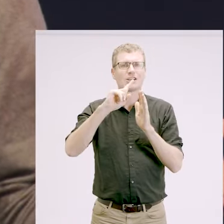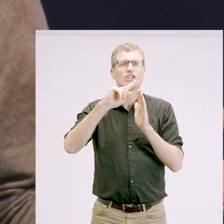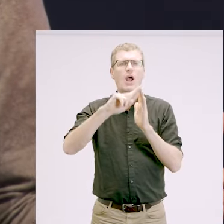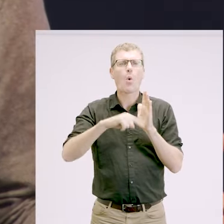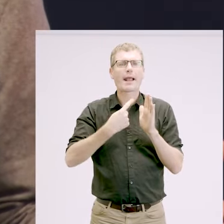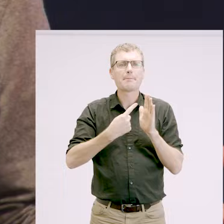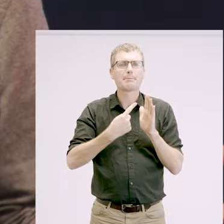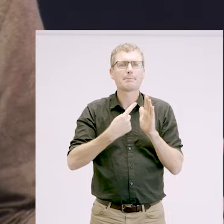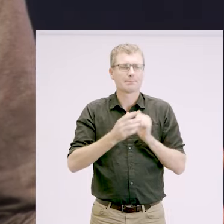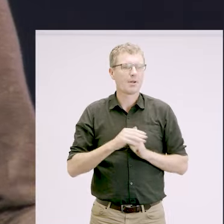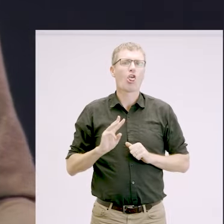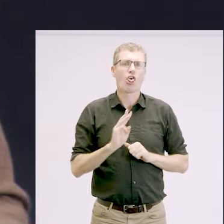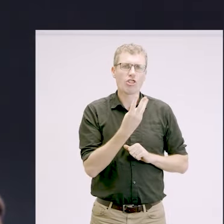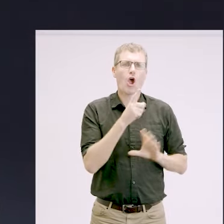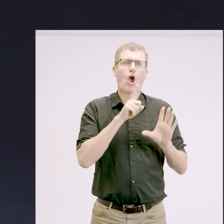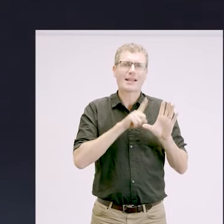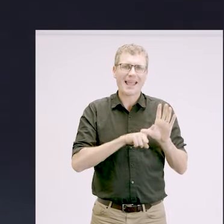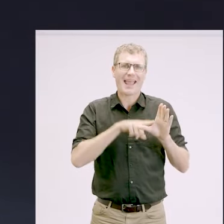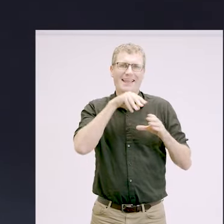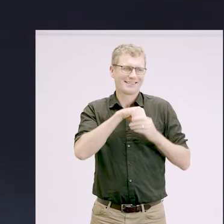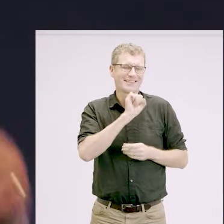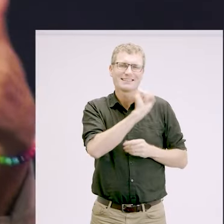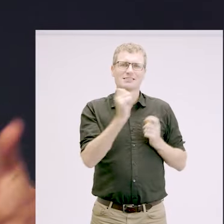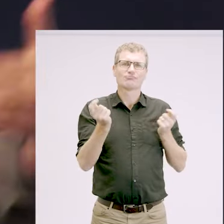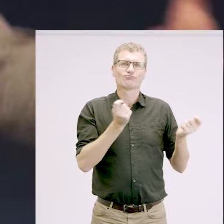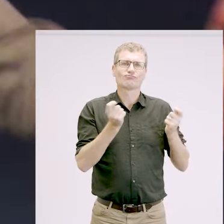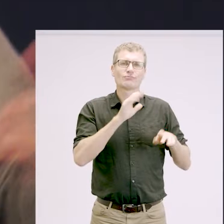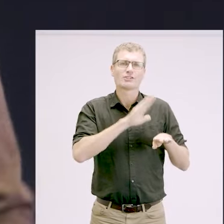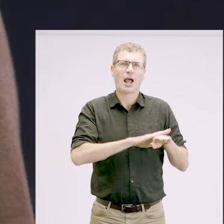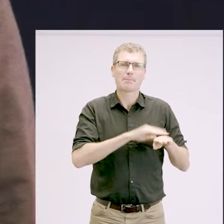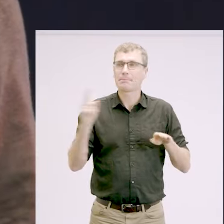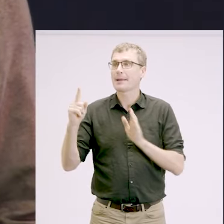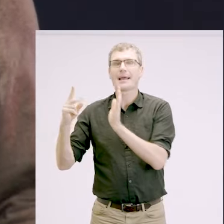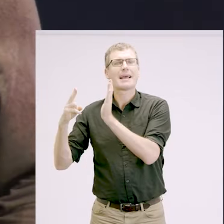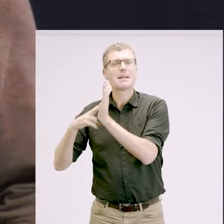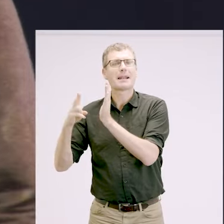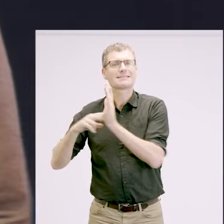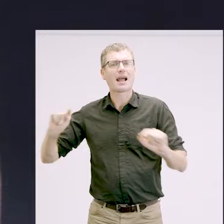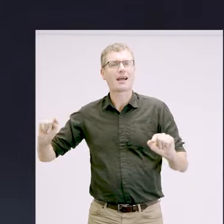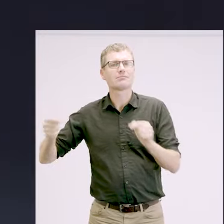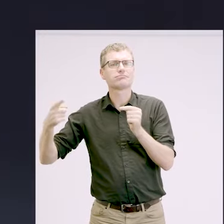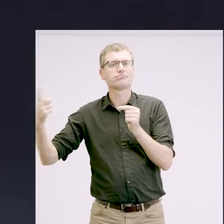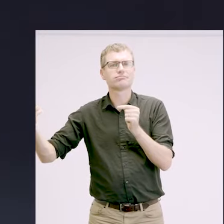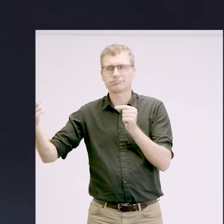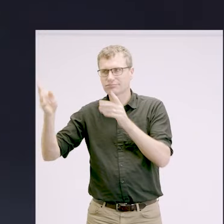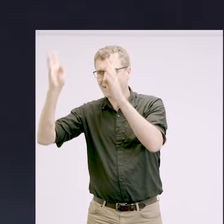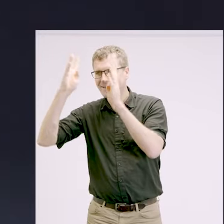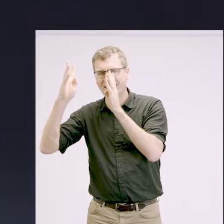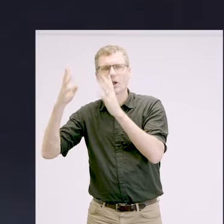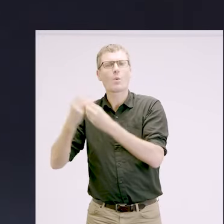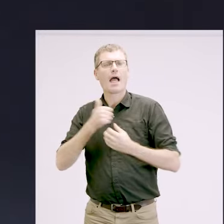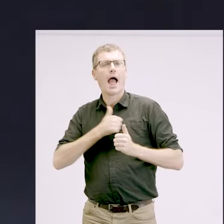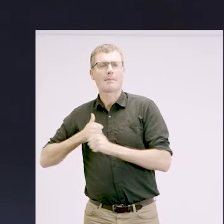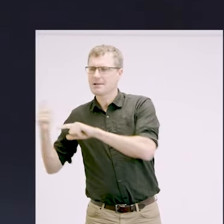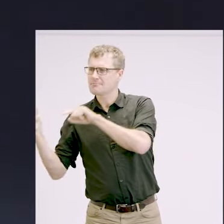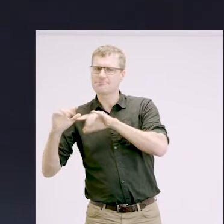with Jehoiakim, this king. In the third year of the reign of Jehoiakim, Nebuchadnezzar came to Jerusalem and besieged it and